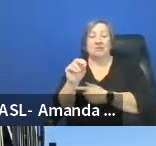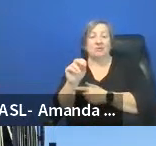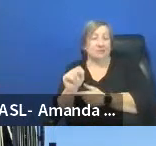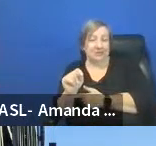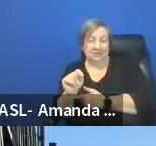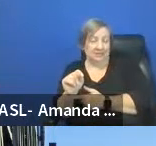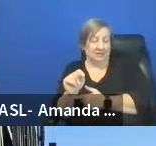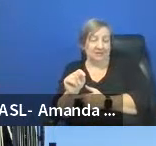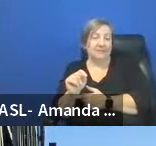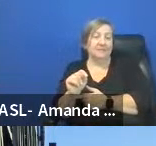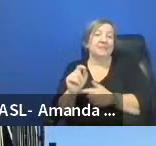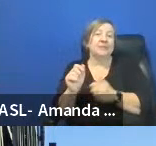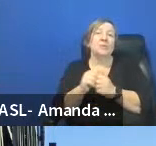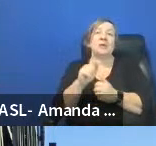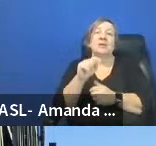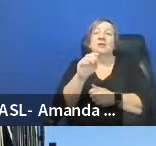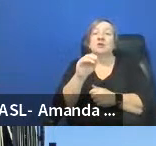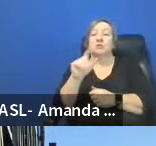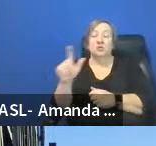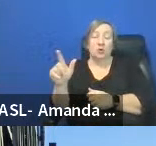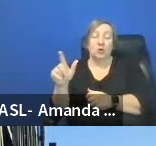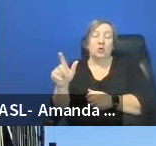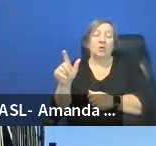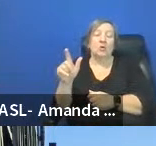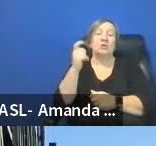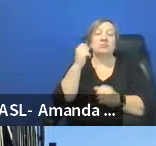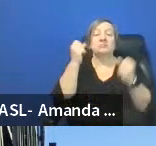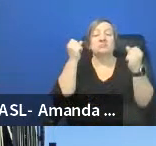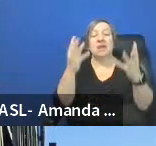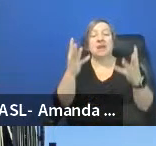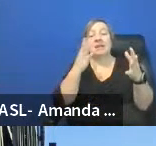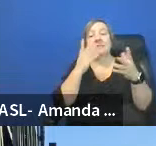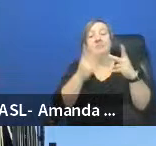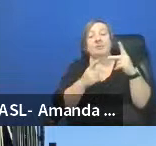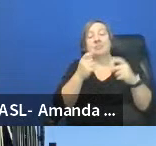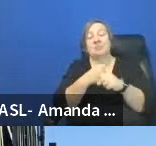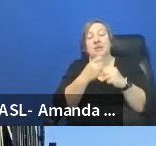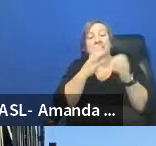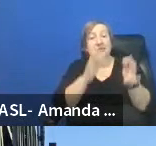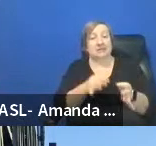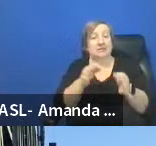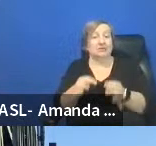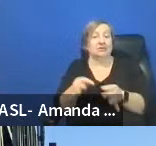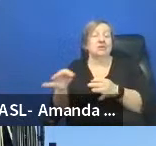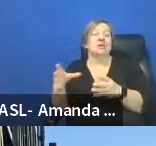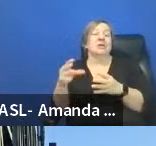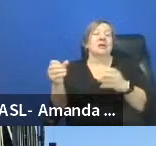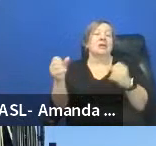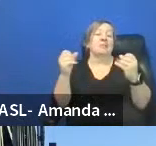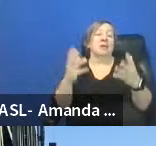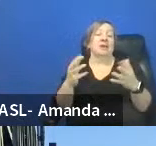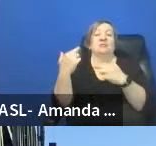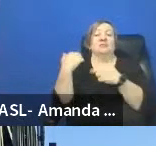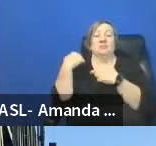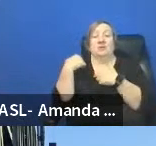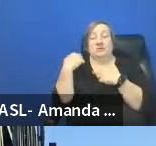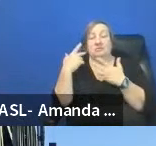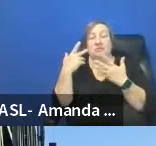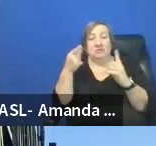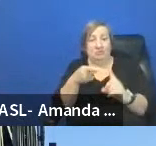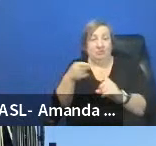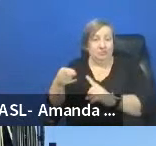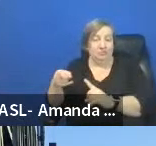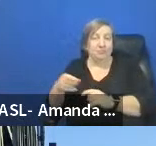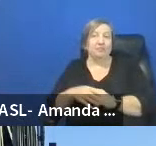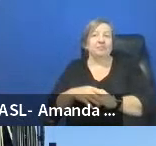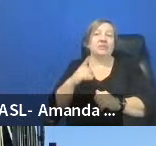So with tolling, there's actually multiple decision makers and multiple kind of responsibility points. So